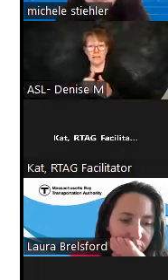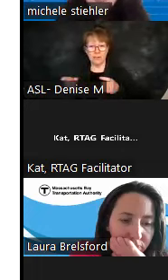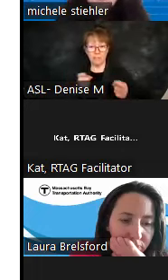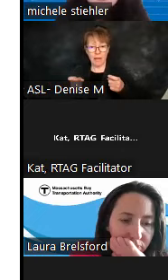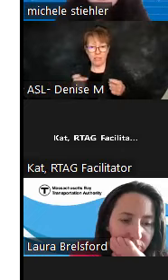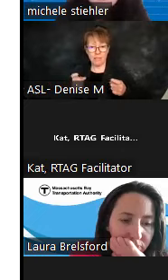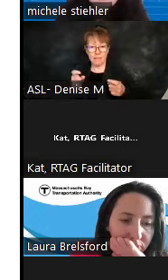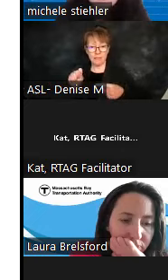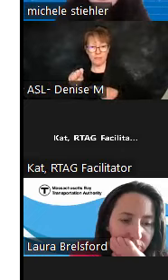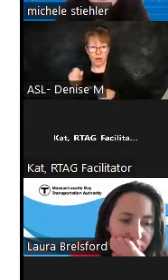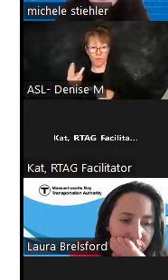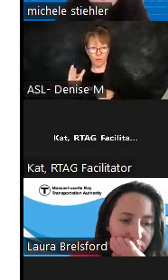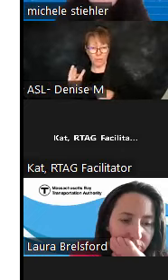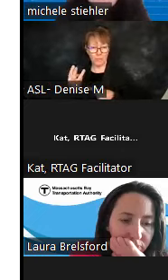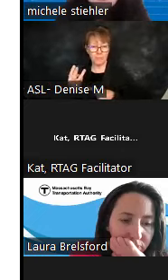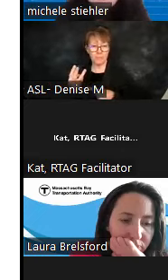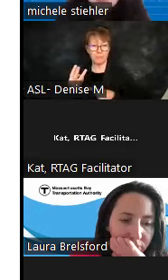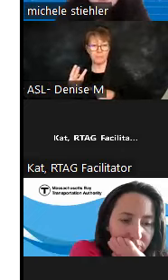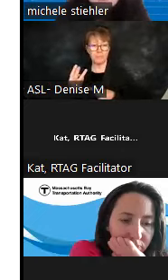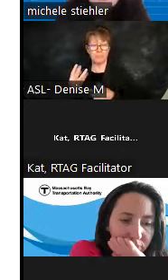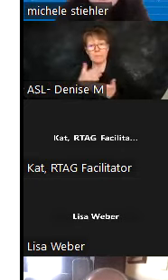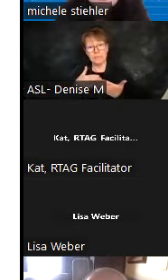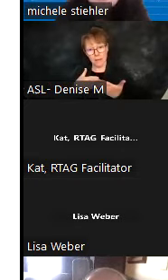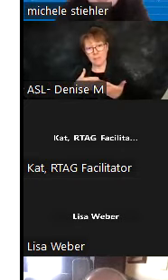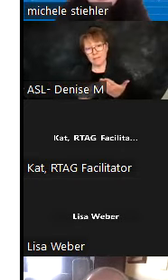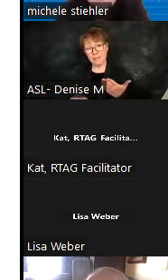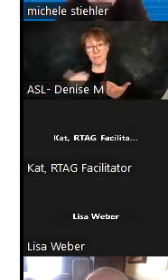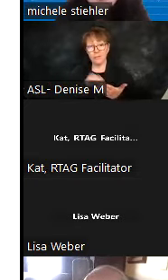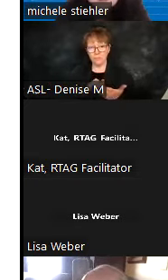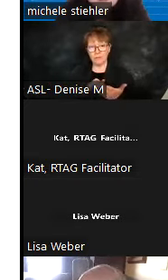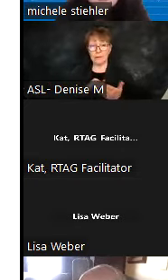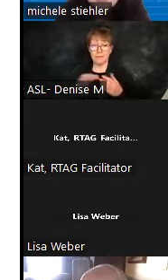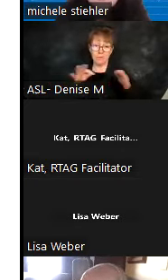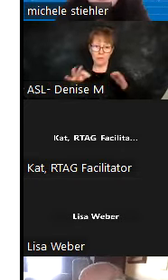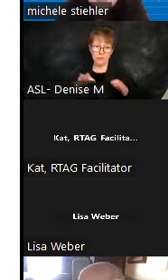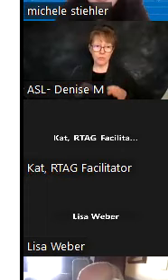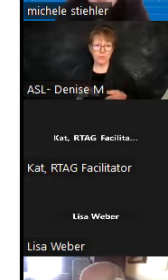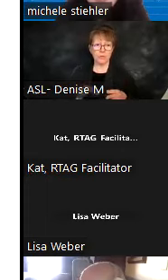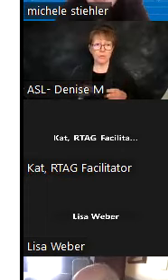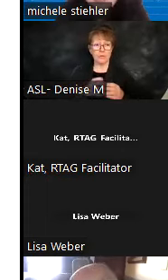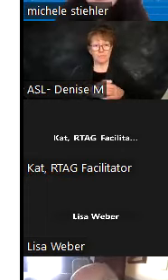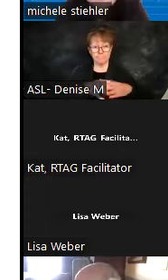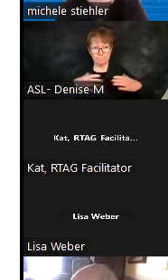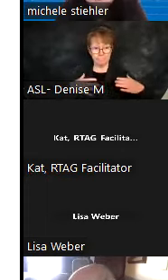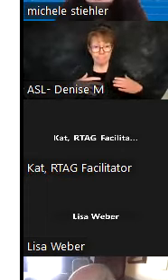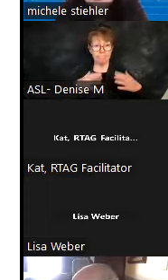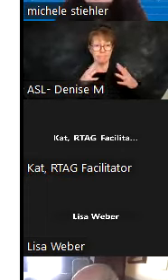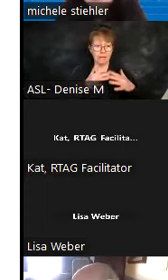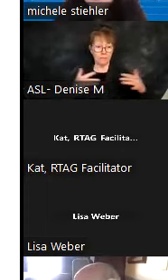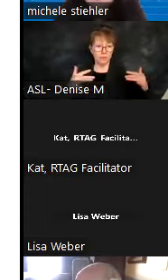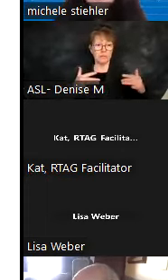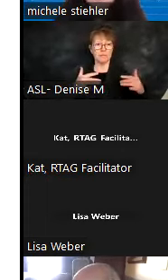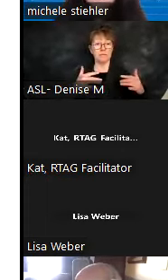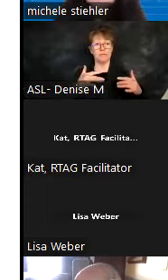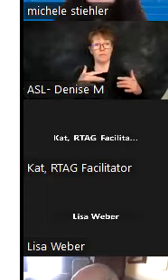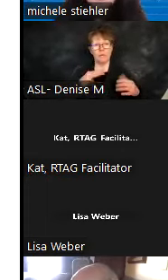of this is a refresher that we've built out a diverse technical evaluation committee that consists of voting and